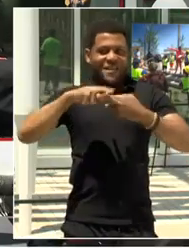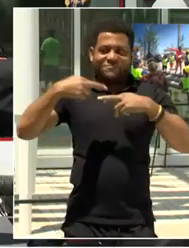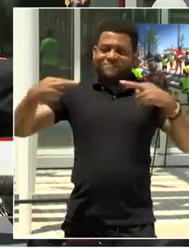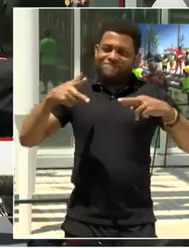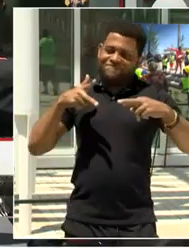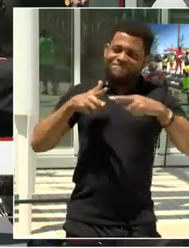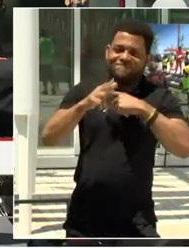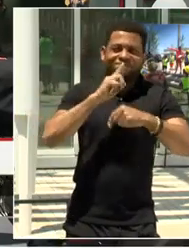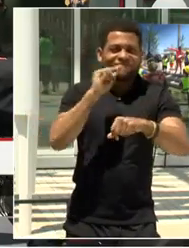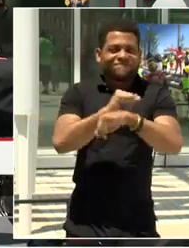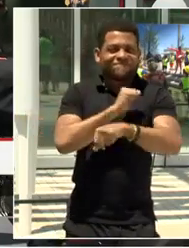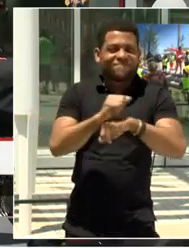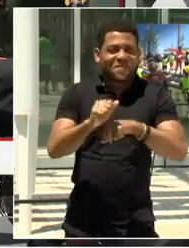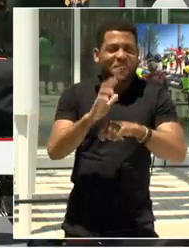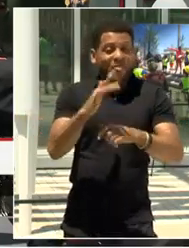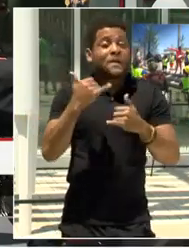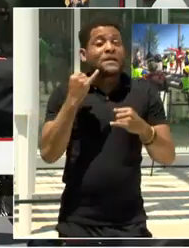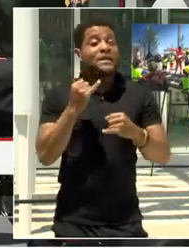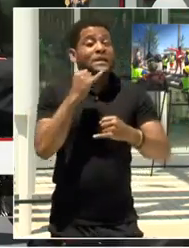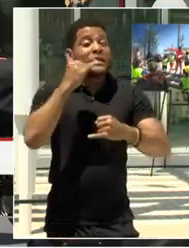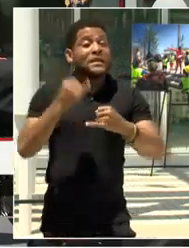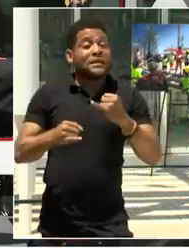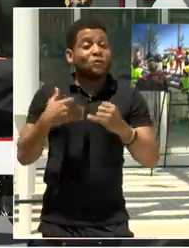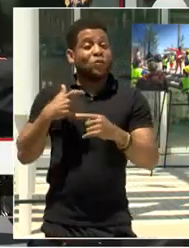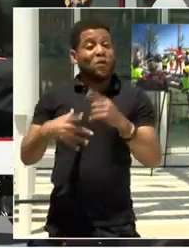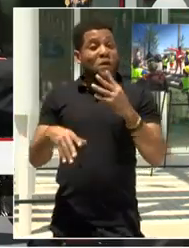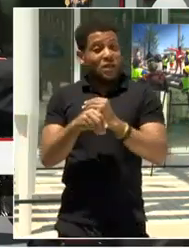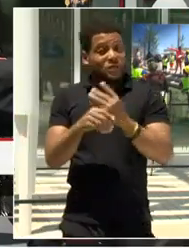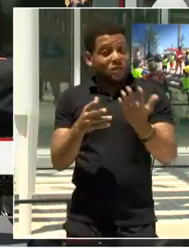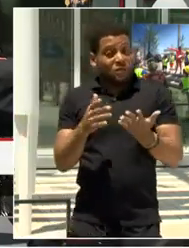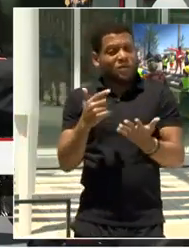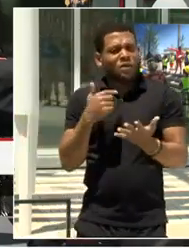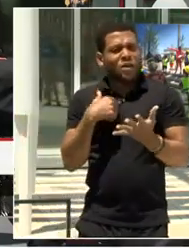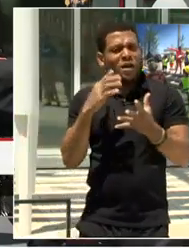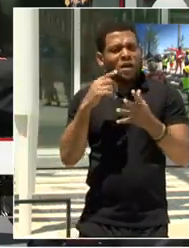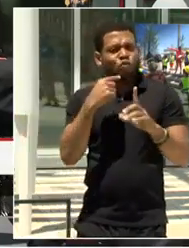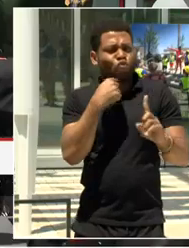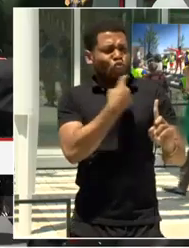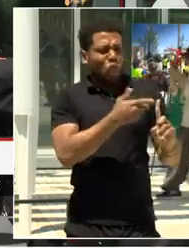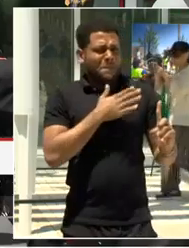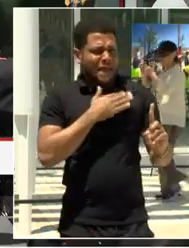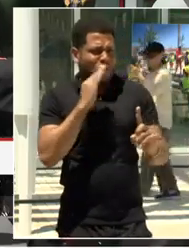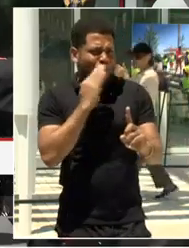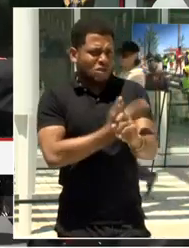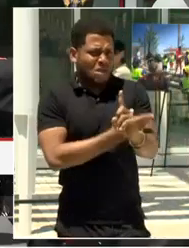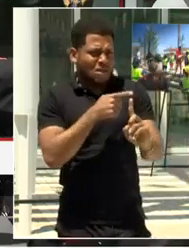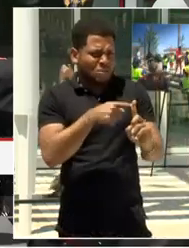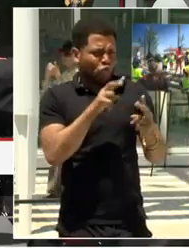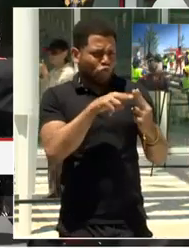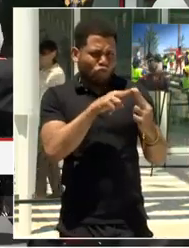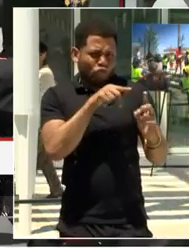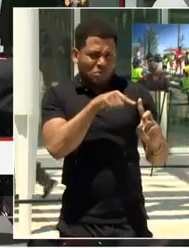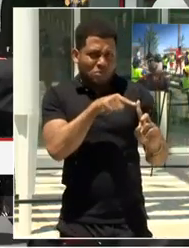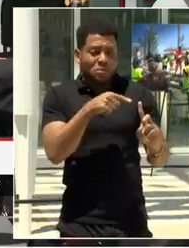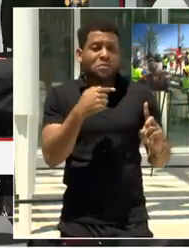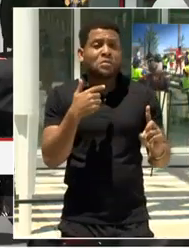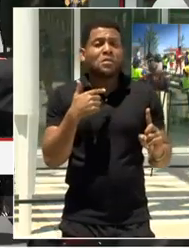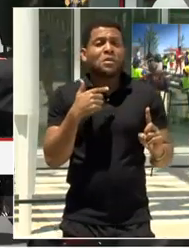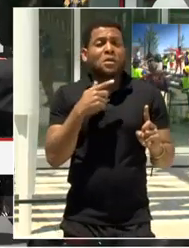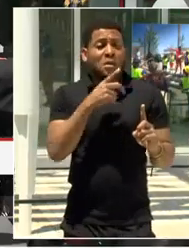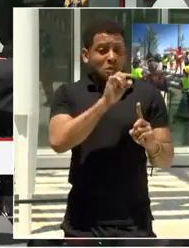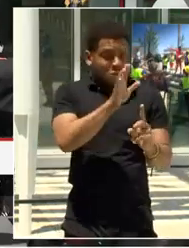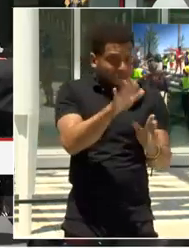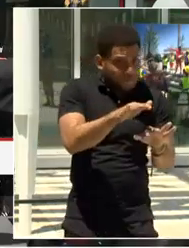lastly, I just want to say to my daughters, Casey and Josie, can y'all finally leave me alone about